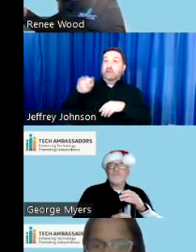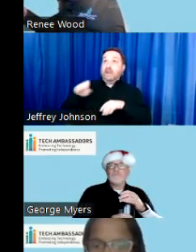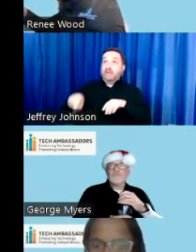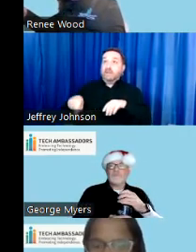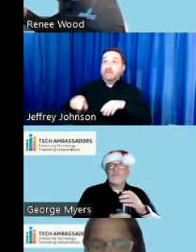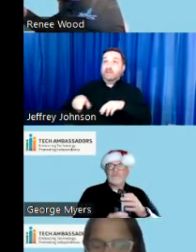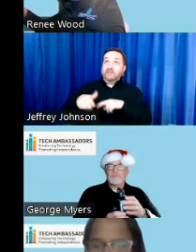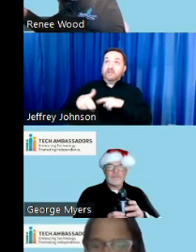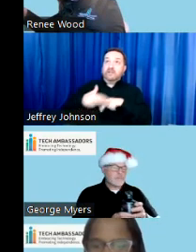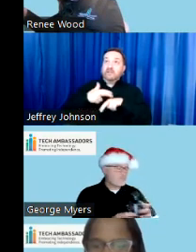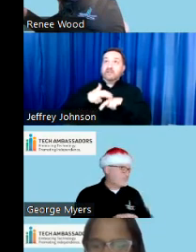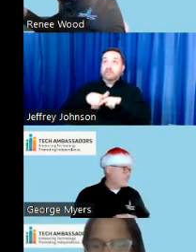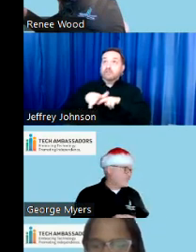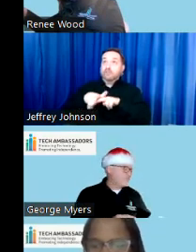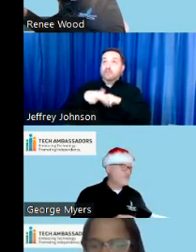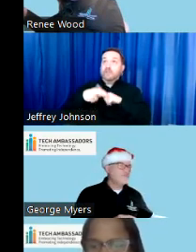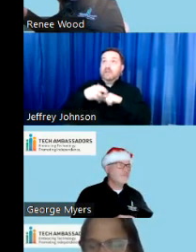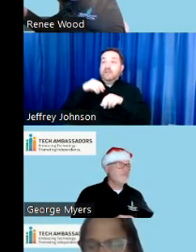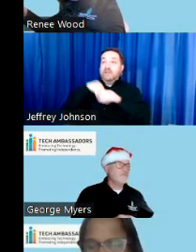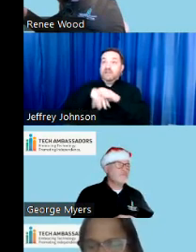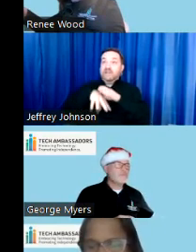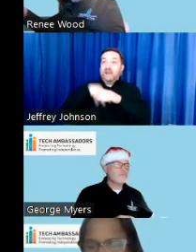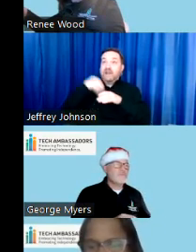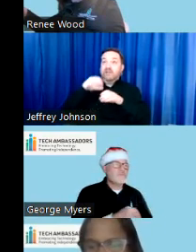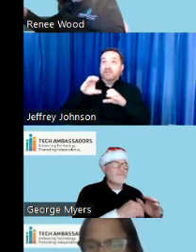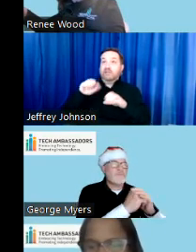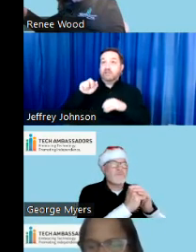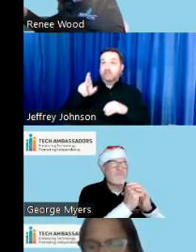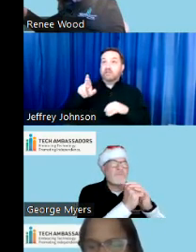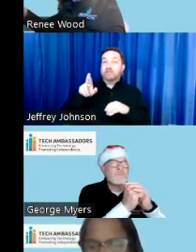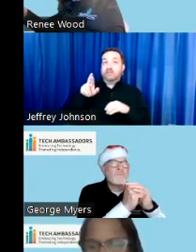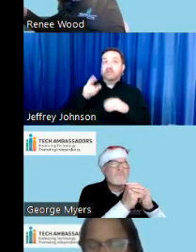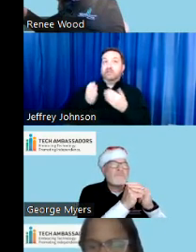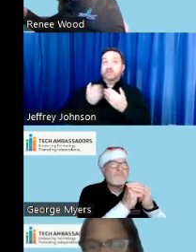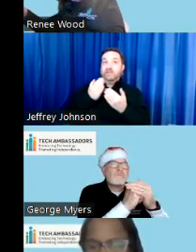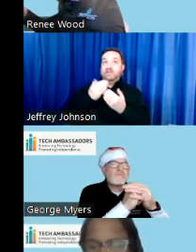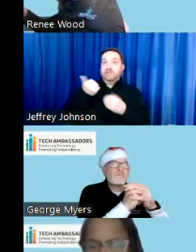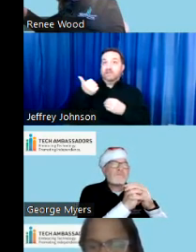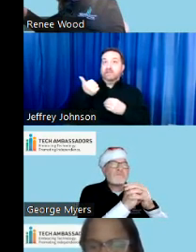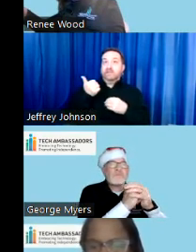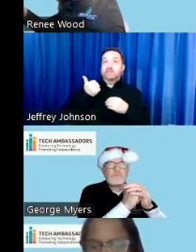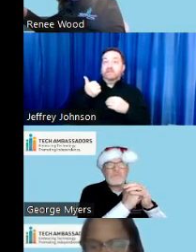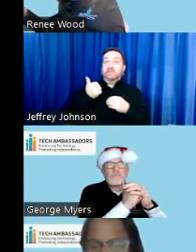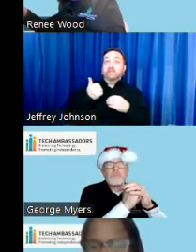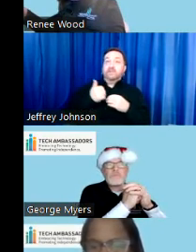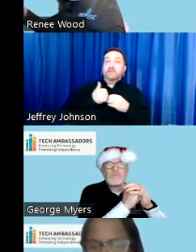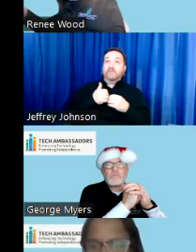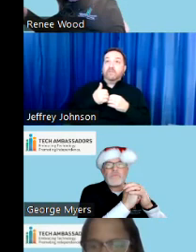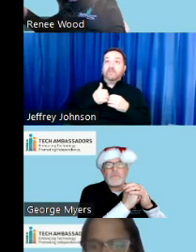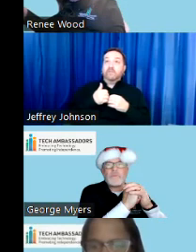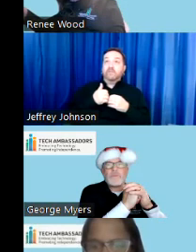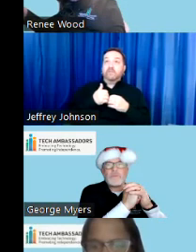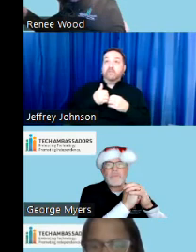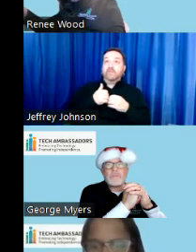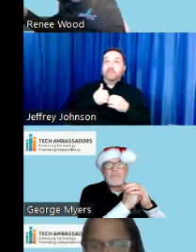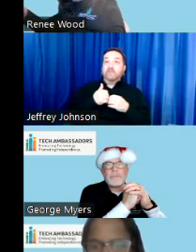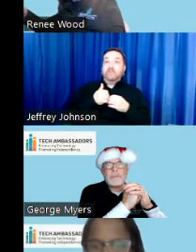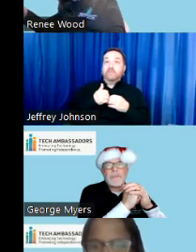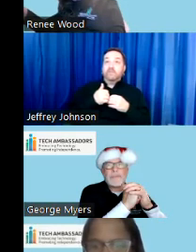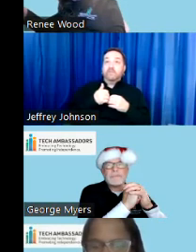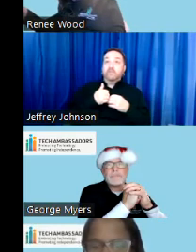also see it for a table. It's hard to turn a